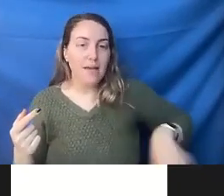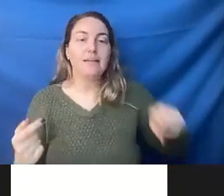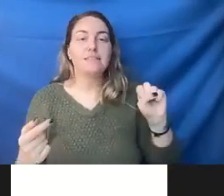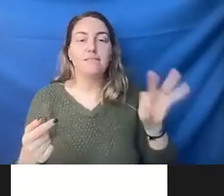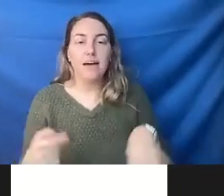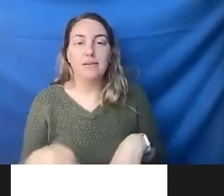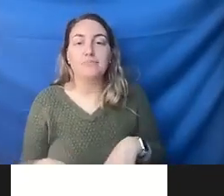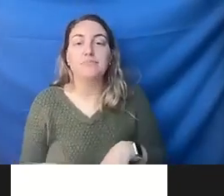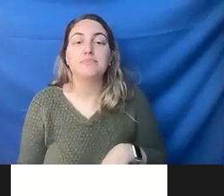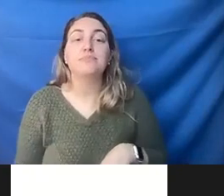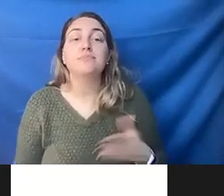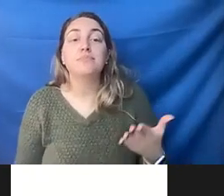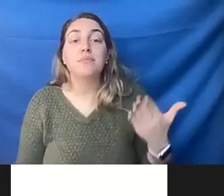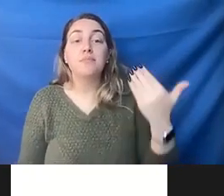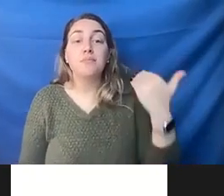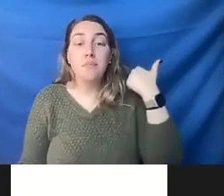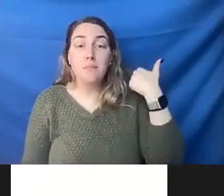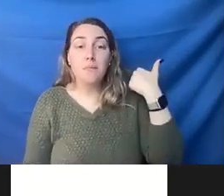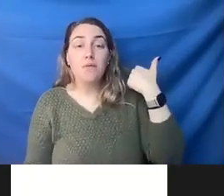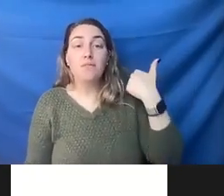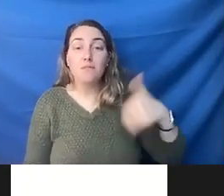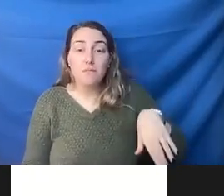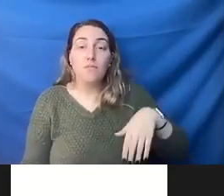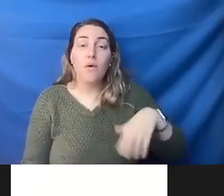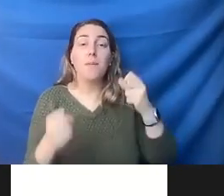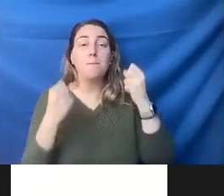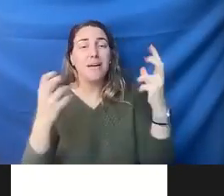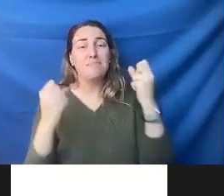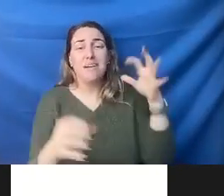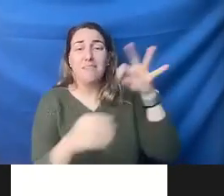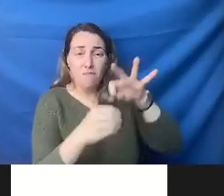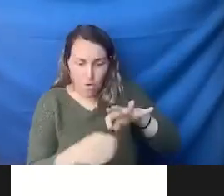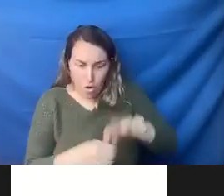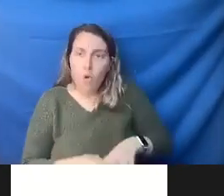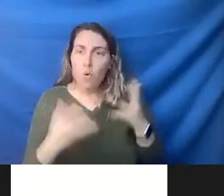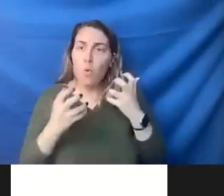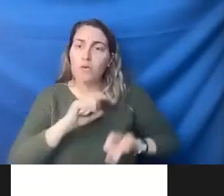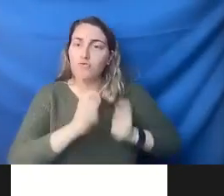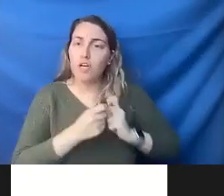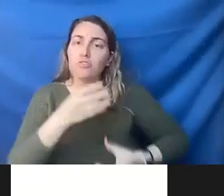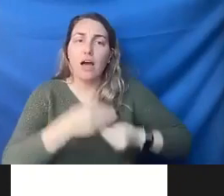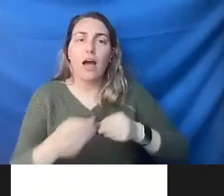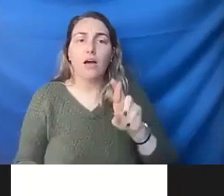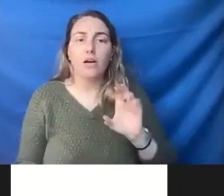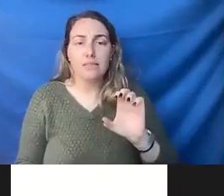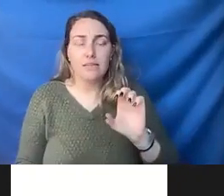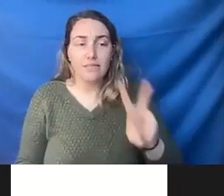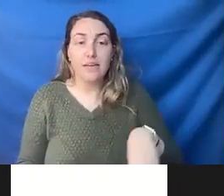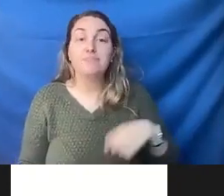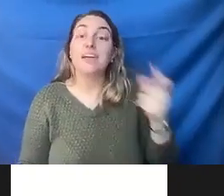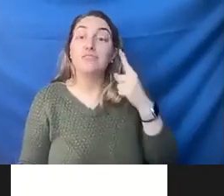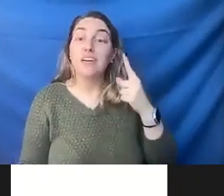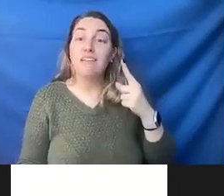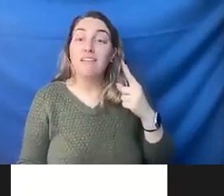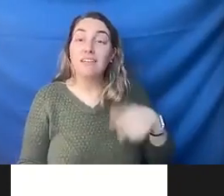in 2020 to use ranked choice voting. I will also point out that the Academy Awards uses ranked choice voting to select their